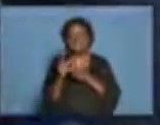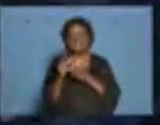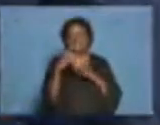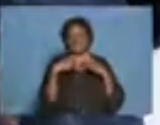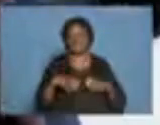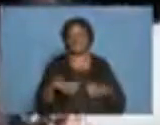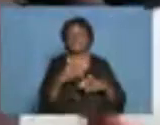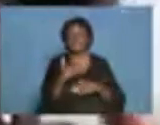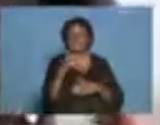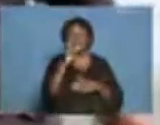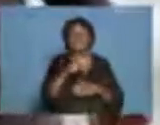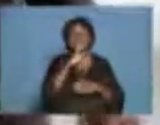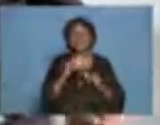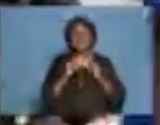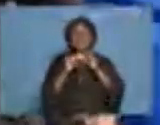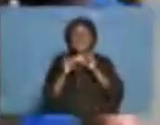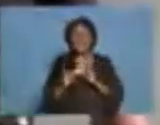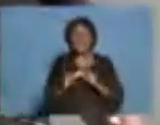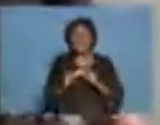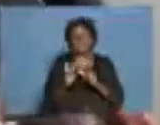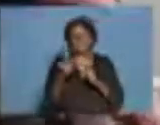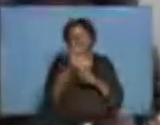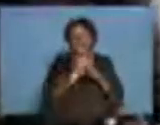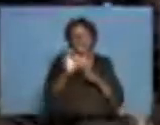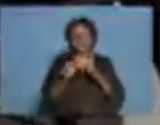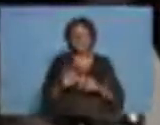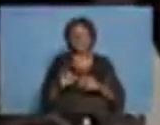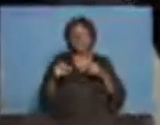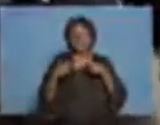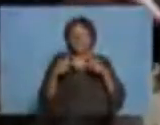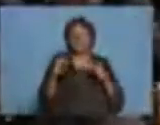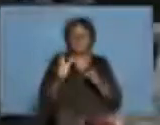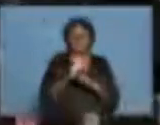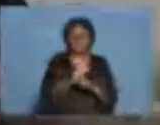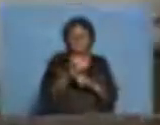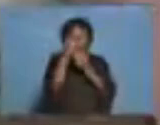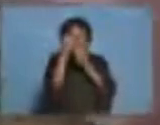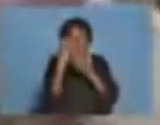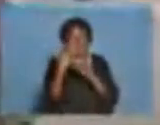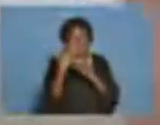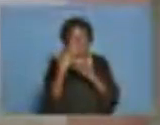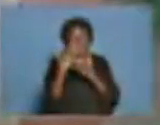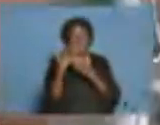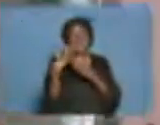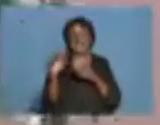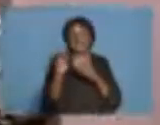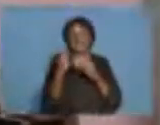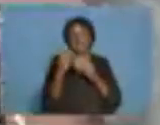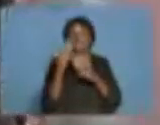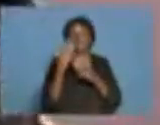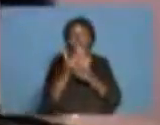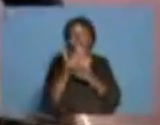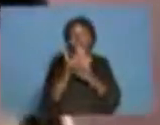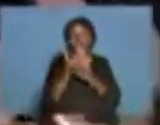Crown's failure to provide full disclosure and his application for their star witness, Alexandria Mackey, to testify by video link